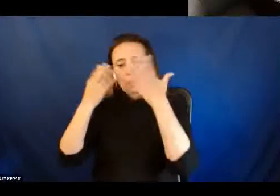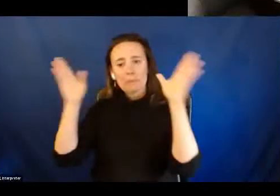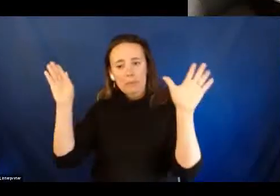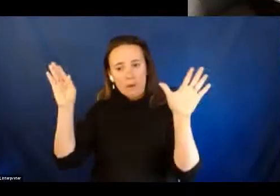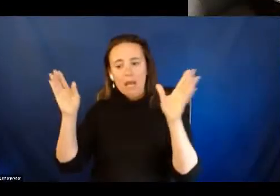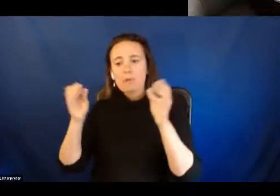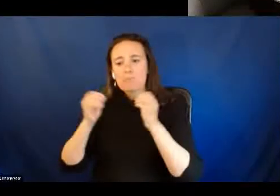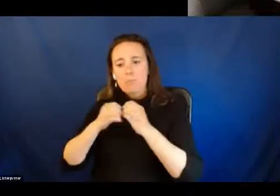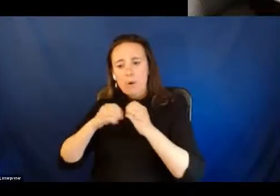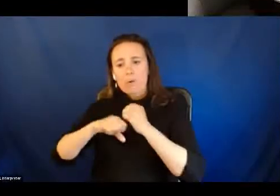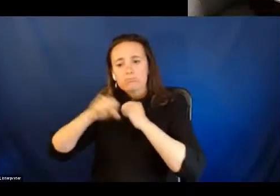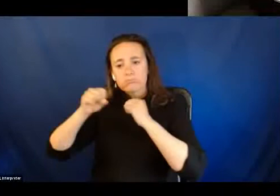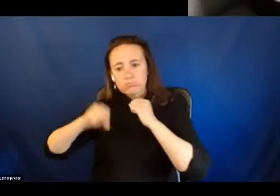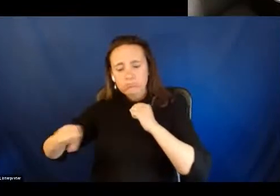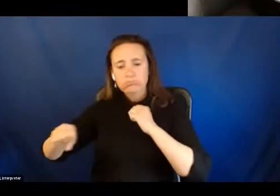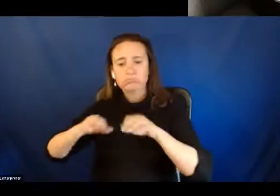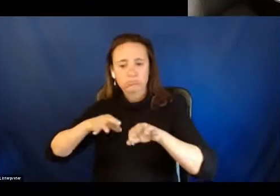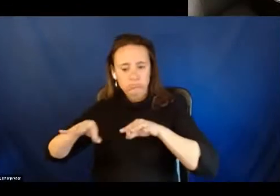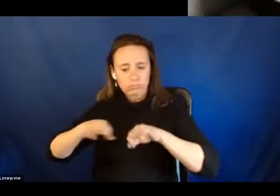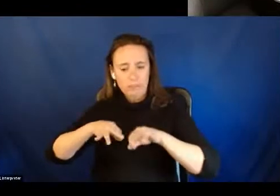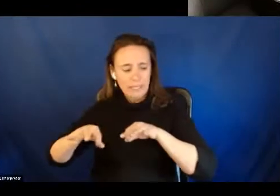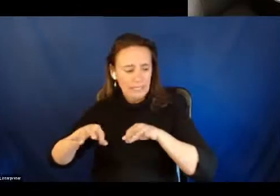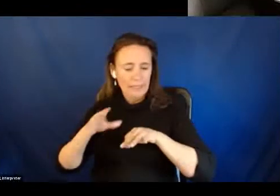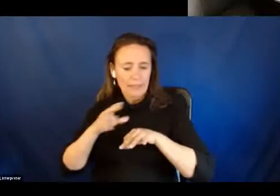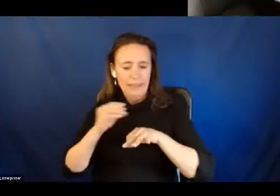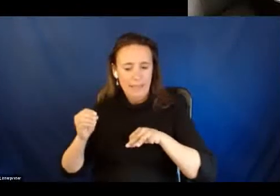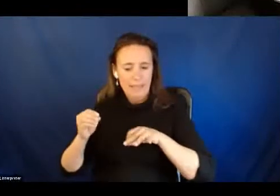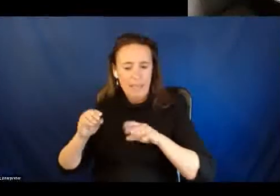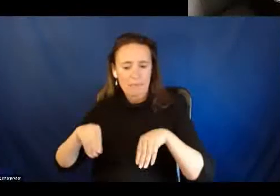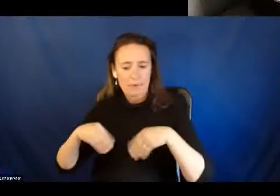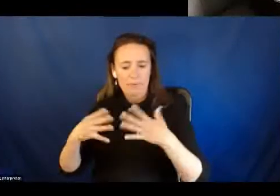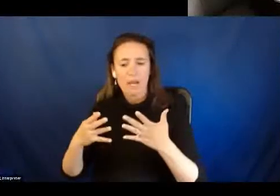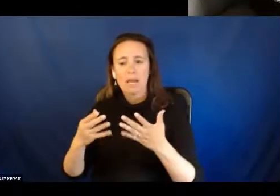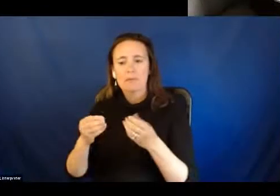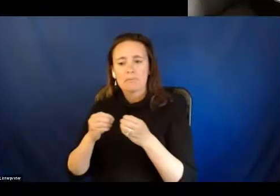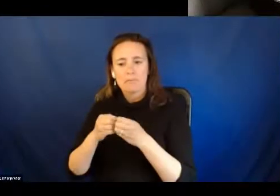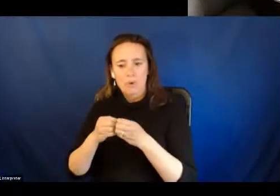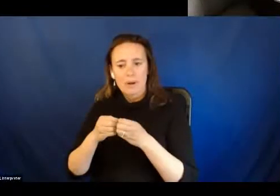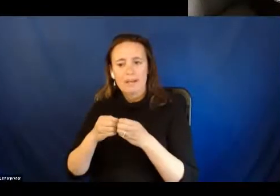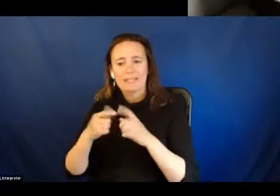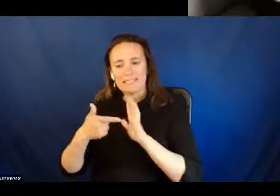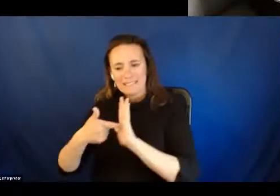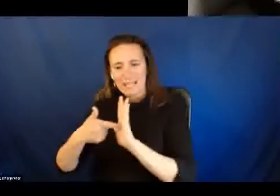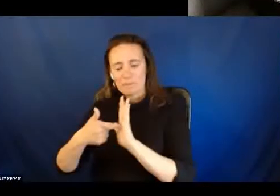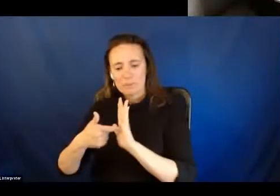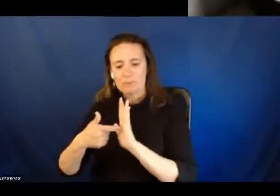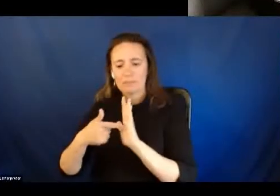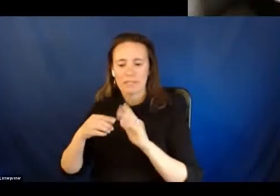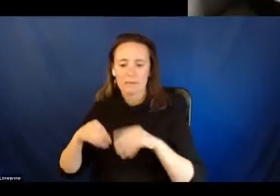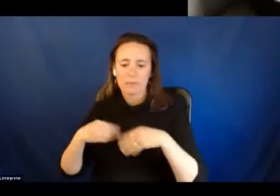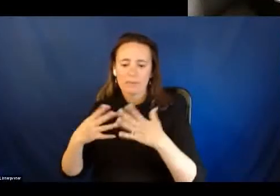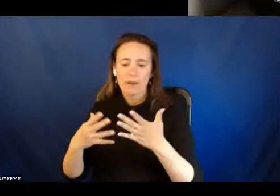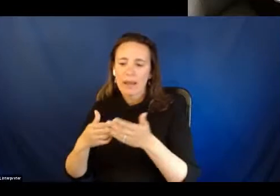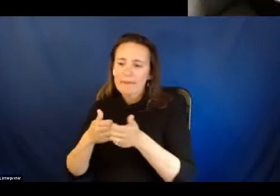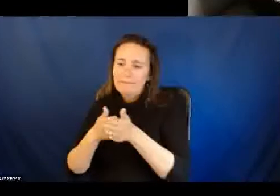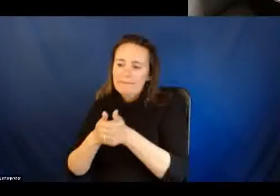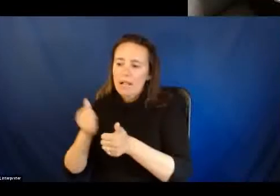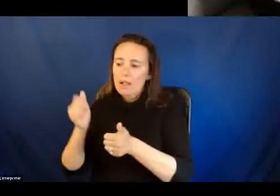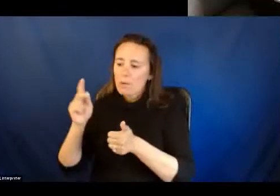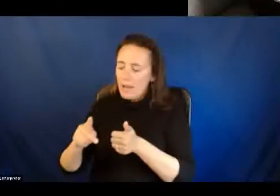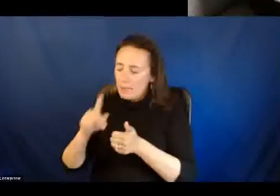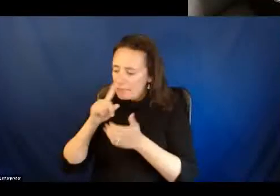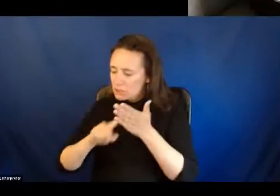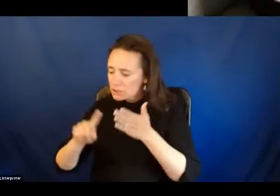ready to give and provide culturally responsive examples, and also be able to provide that follow-up and to check in with